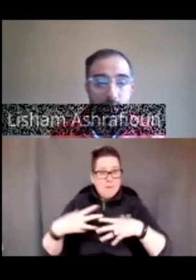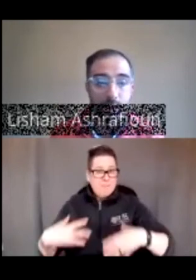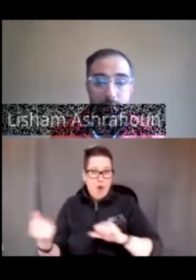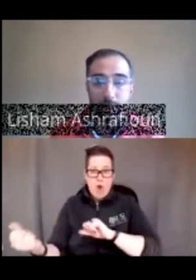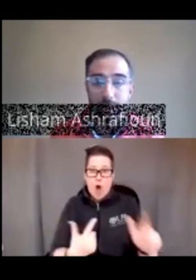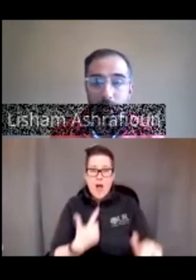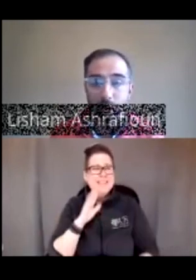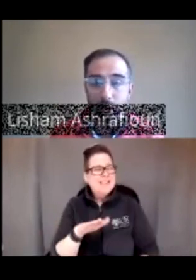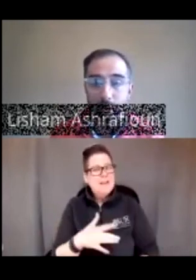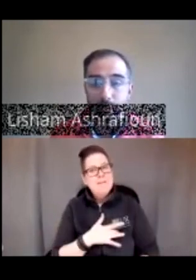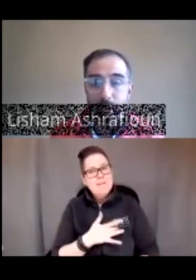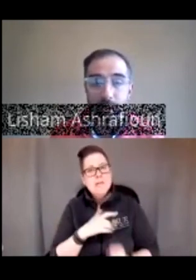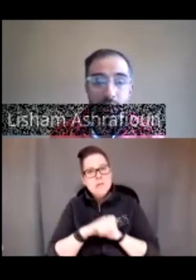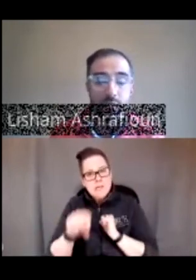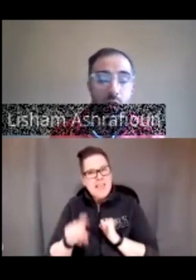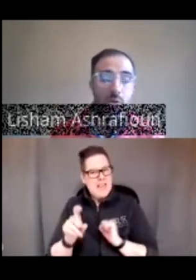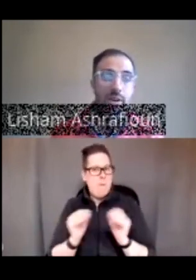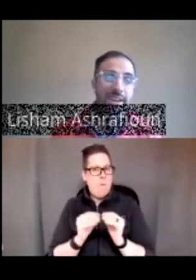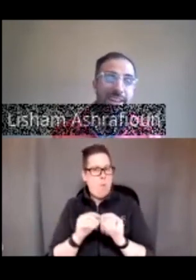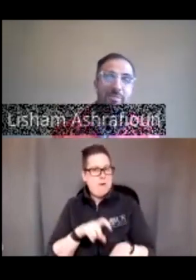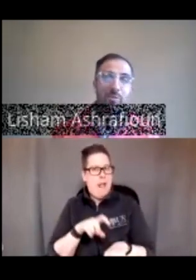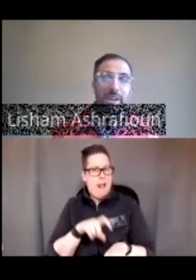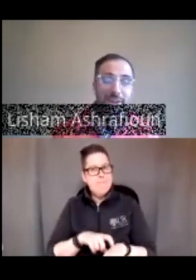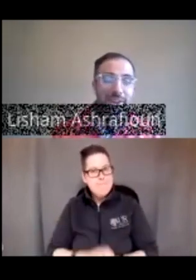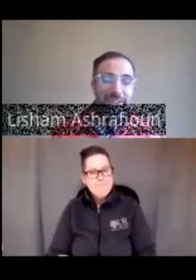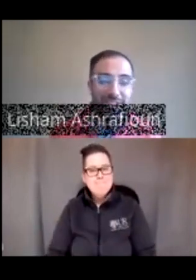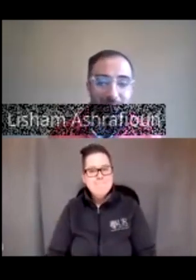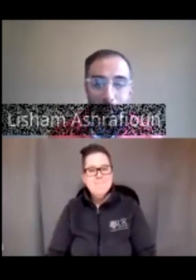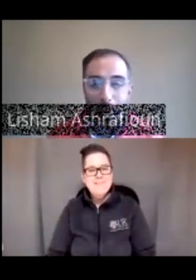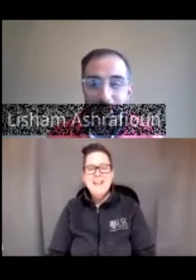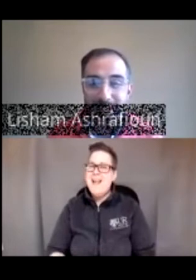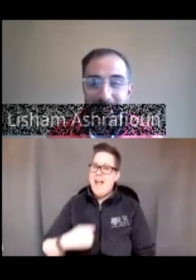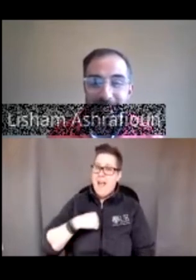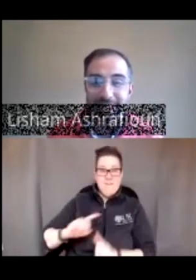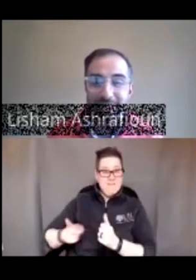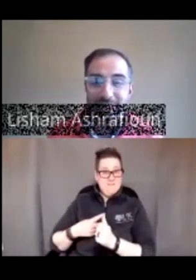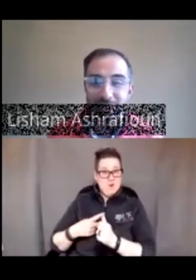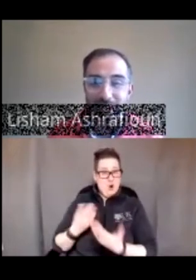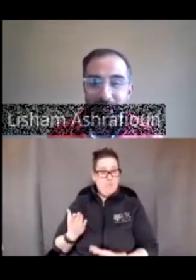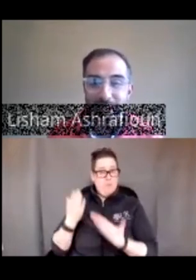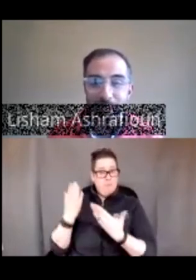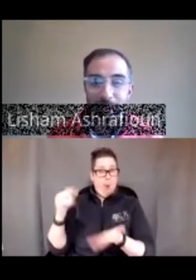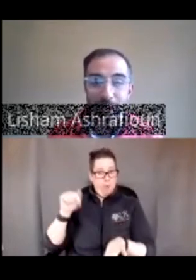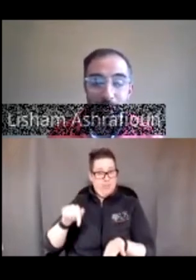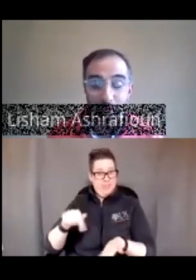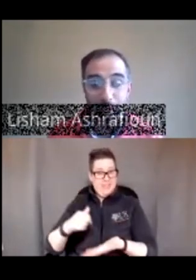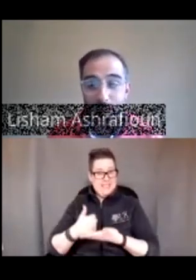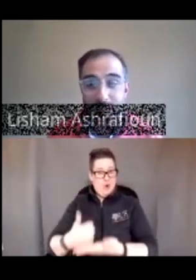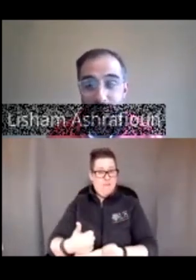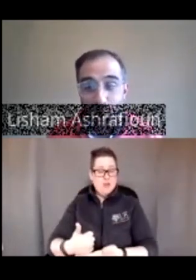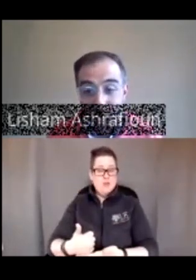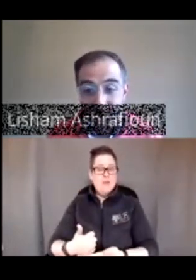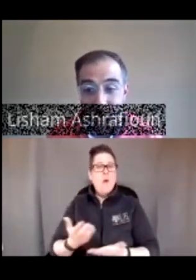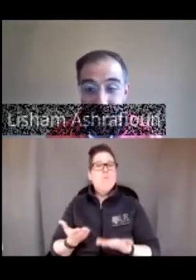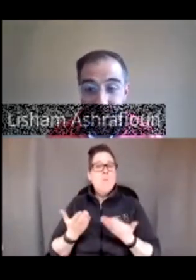that the treatment could be a bit longer. So when I initially proposed this intervention, it was proposed